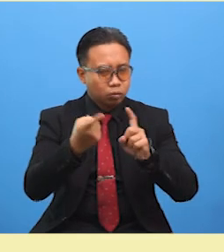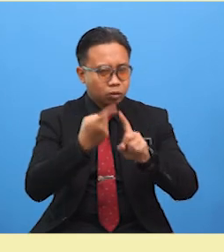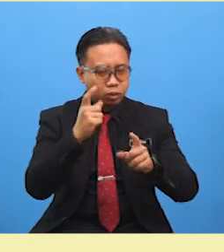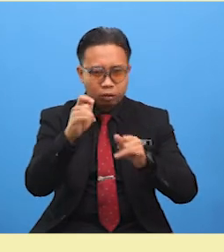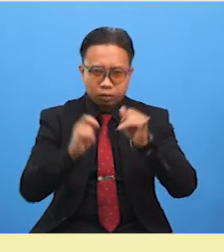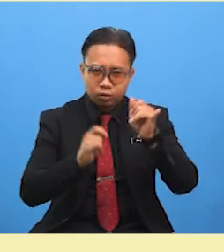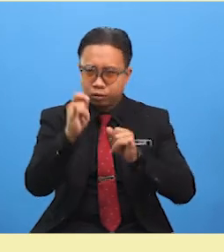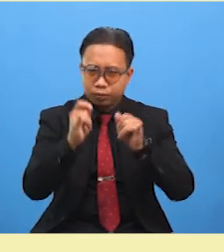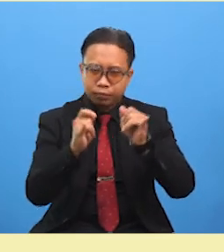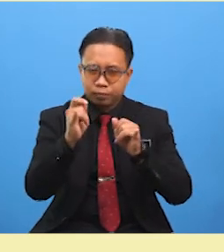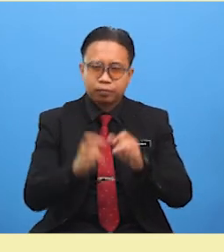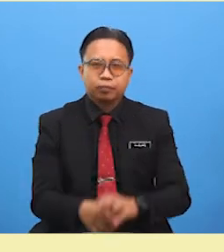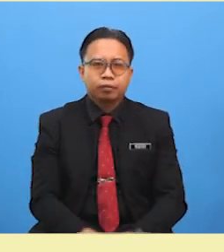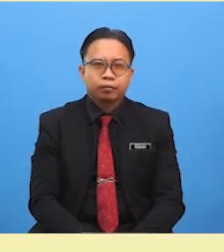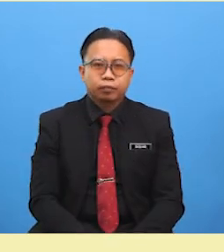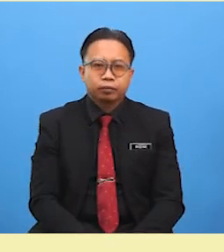taxis.